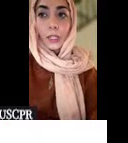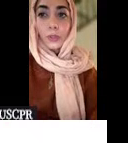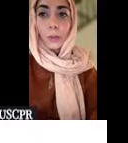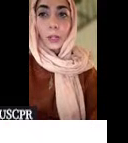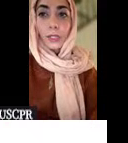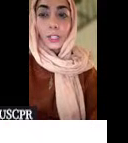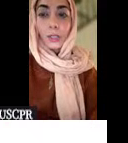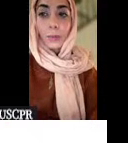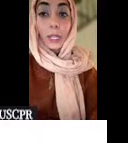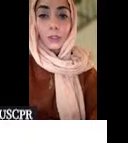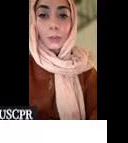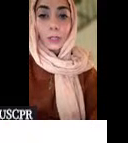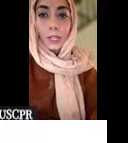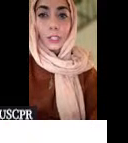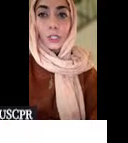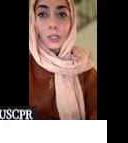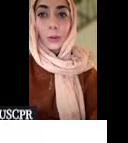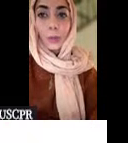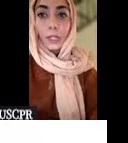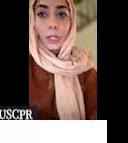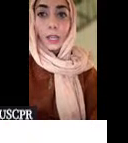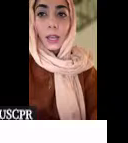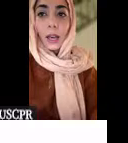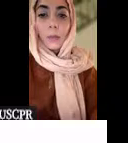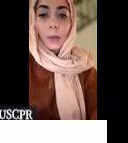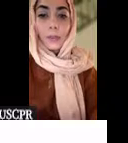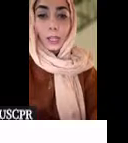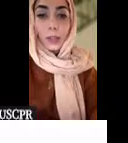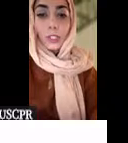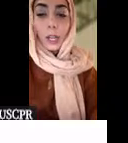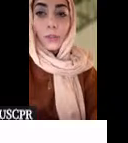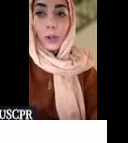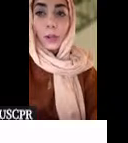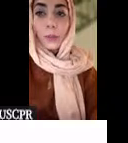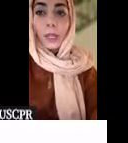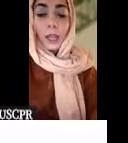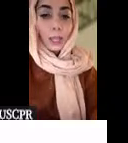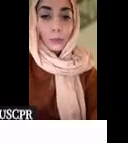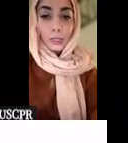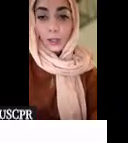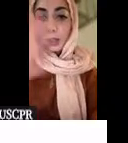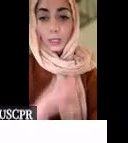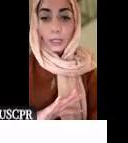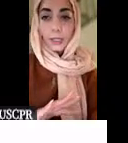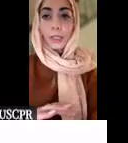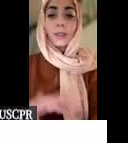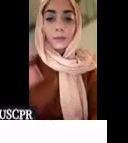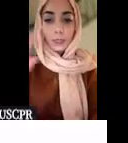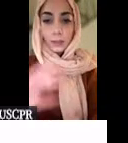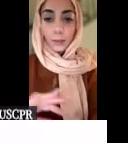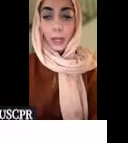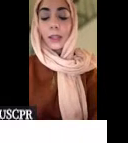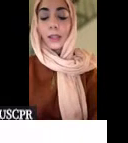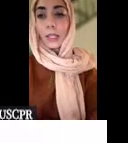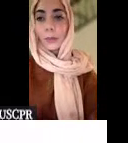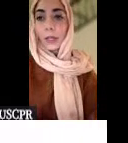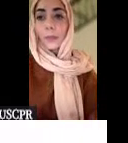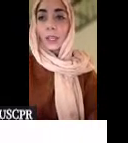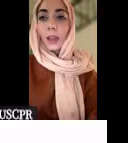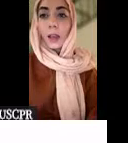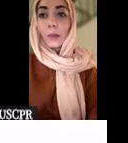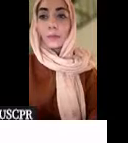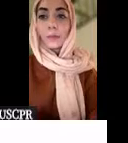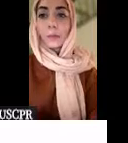join the Break Israel Bonds National Network by filling out the JOT form. Again, we'll send all the links in the